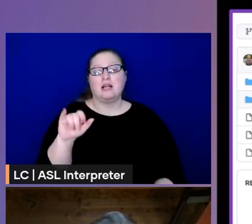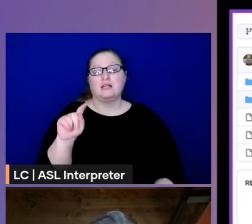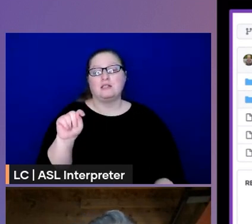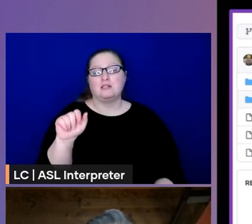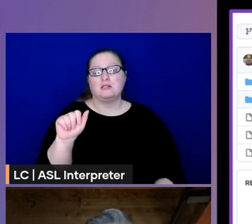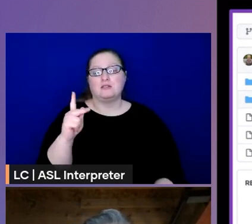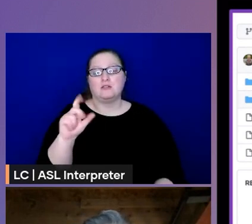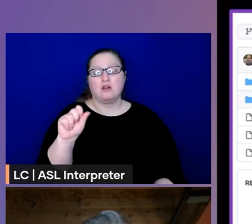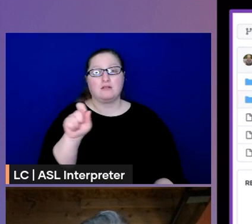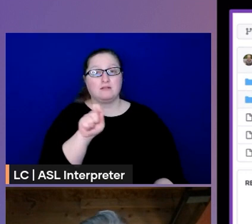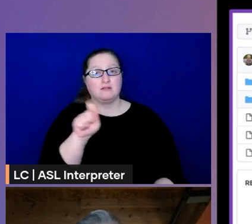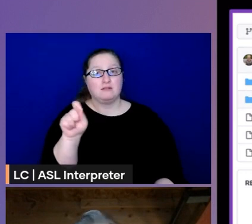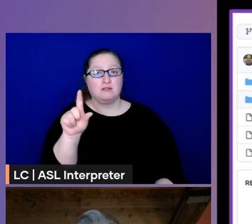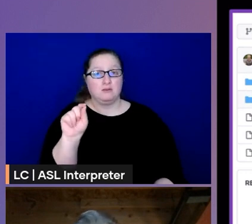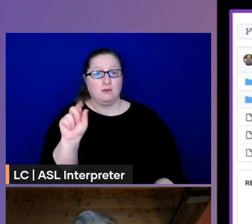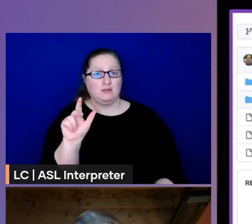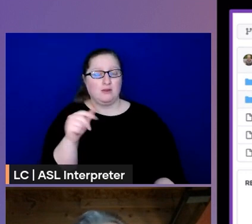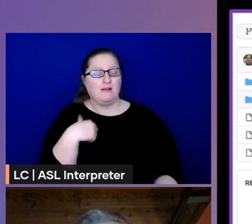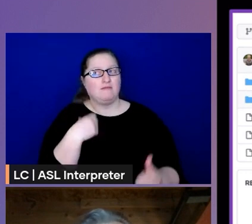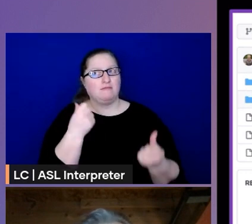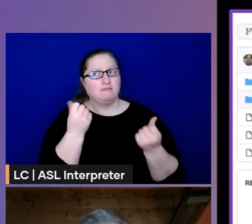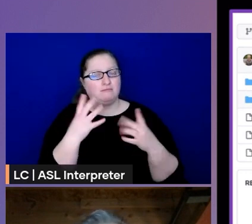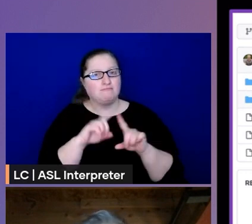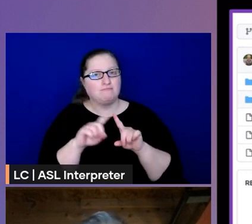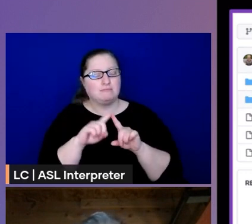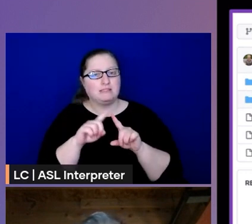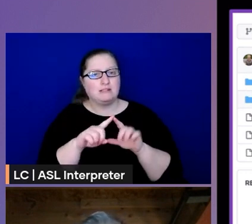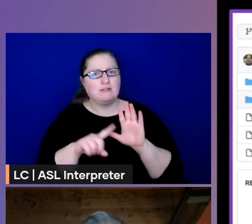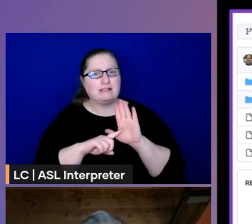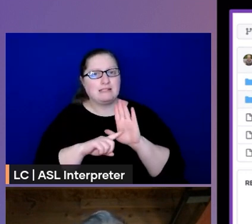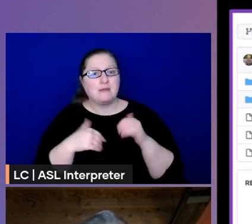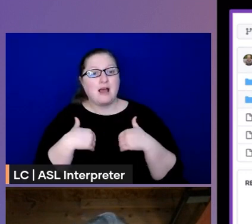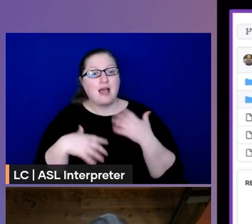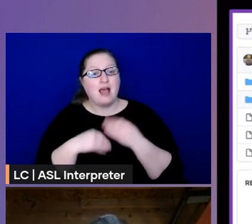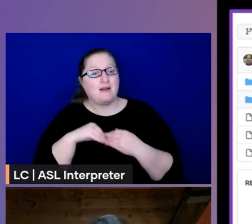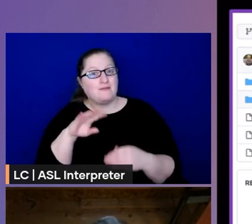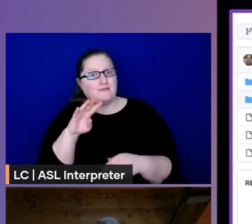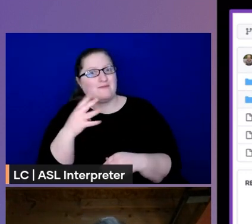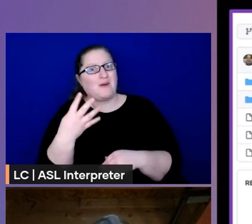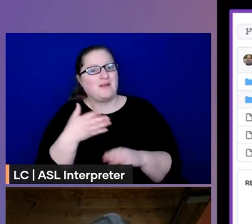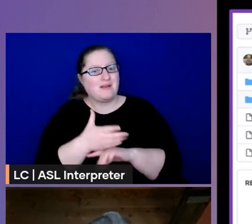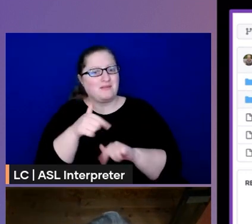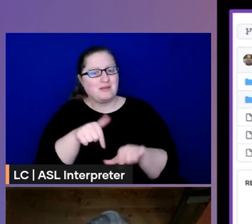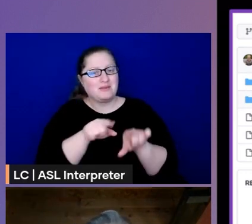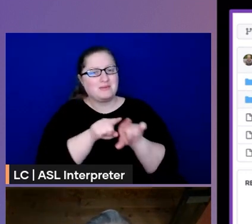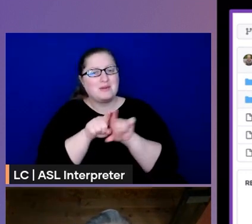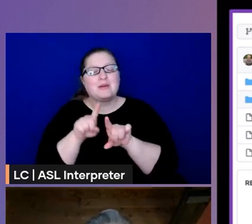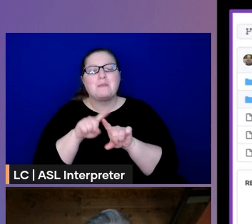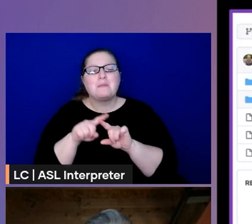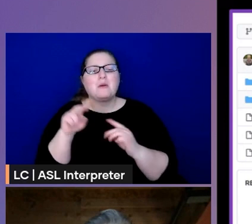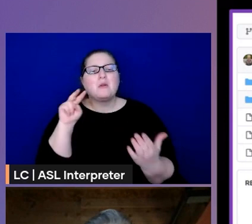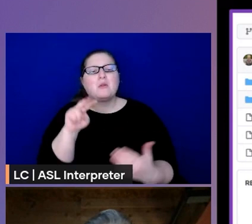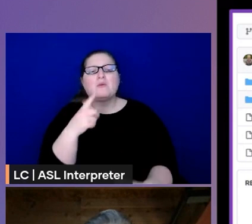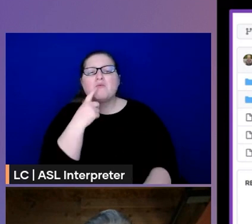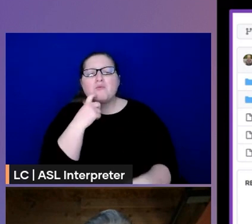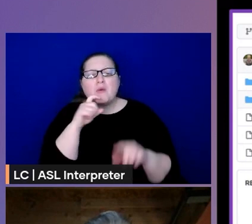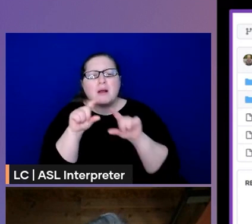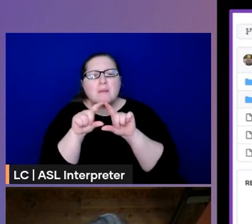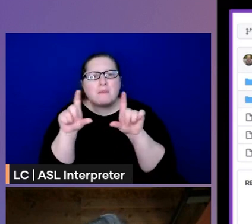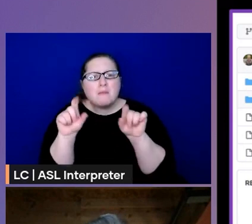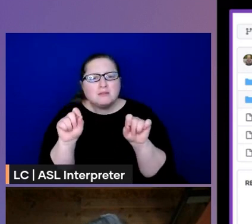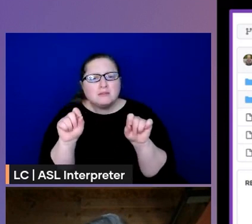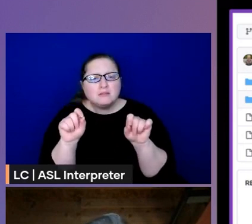HashiTalks-2023, and there's several examples. In fact, there's a 4th example that I added after this. But let's take a look at those red boxes. In